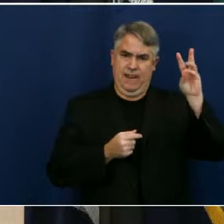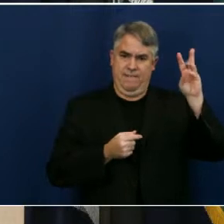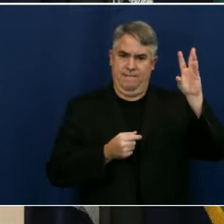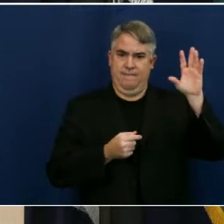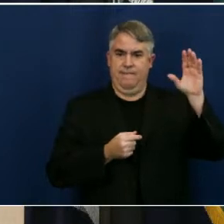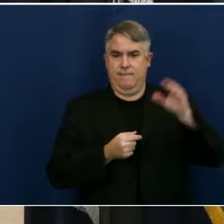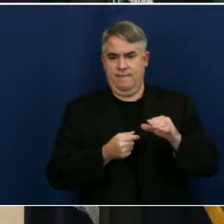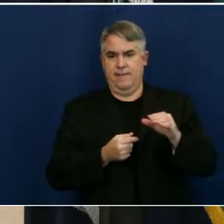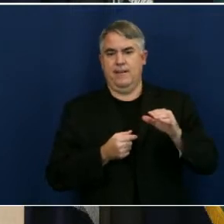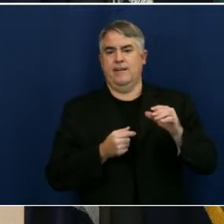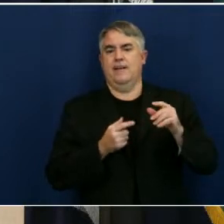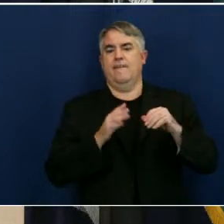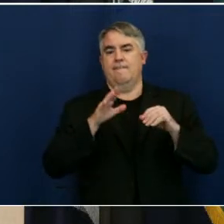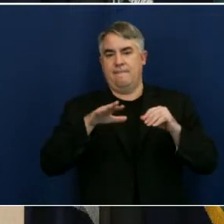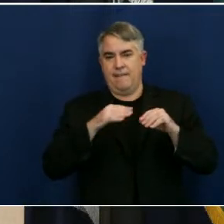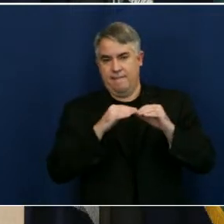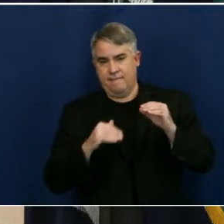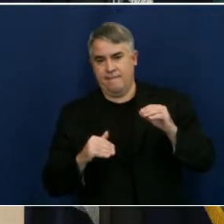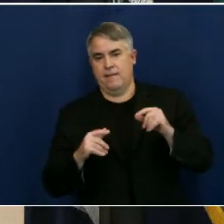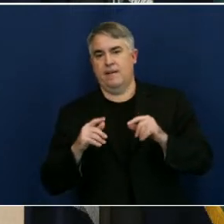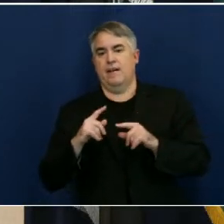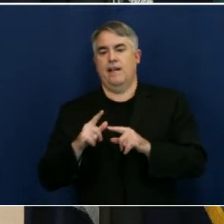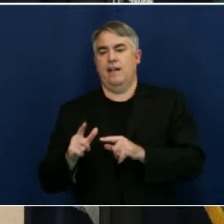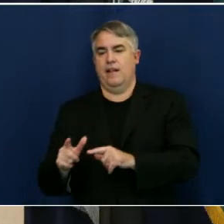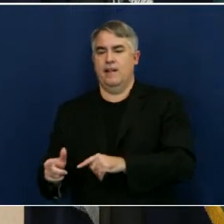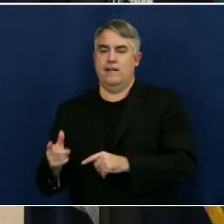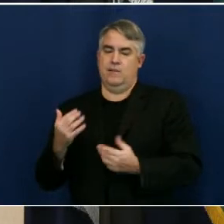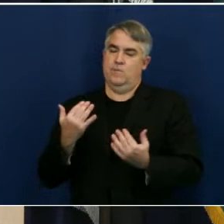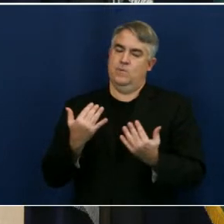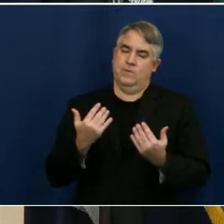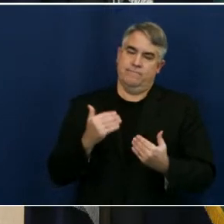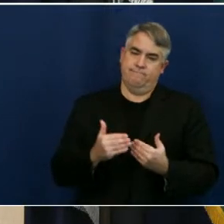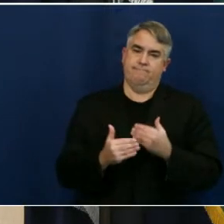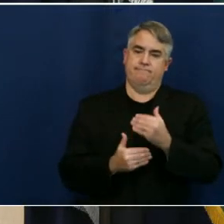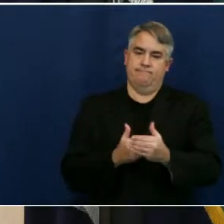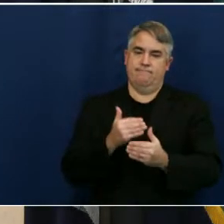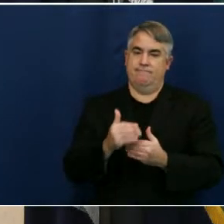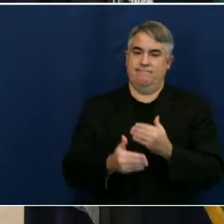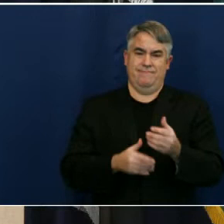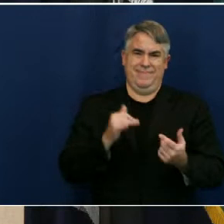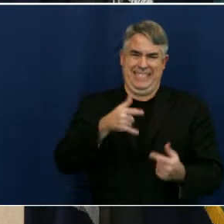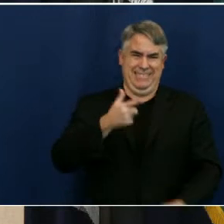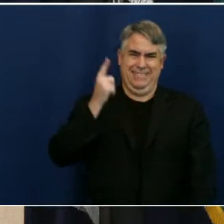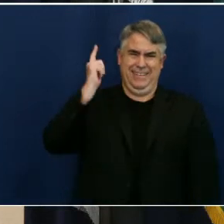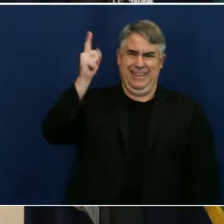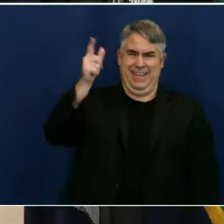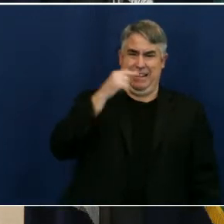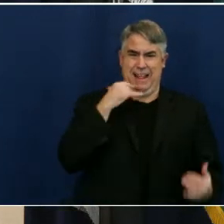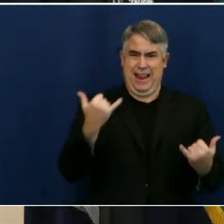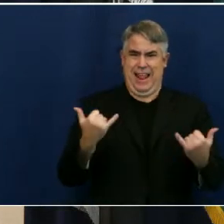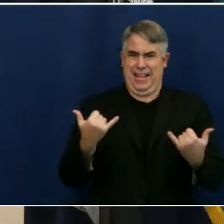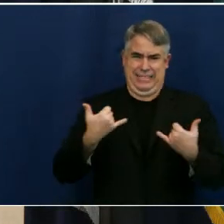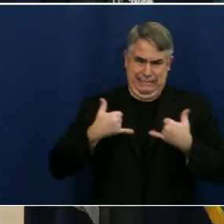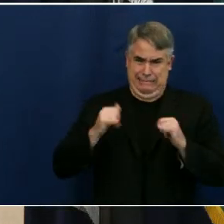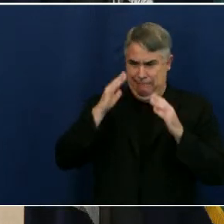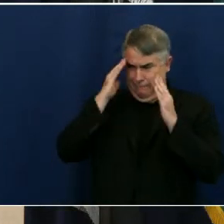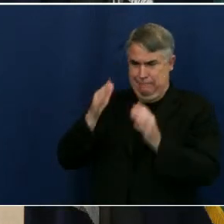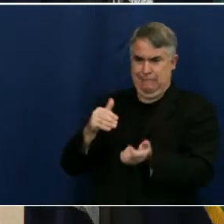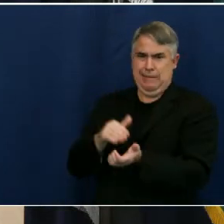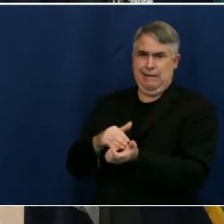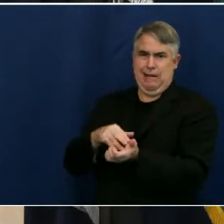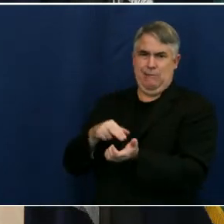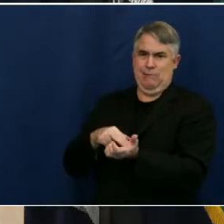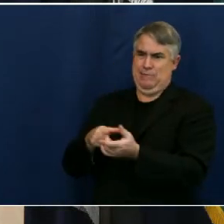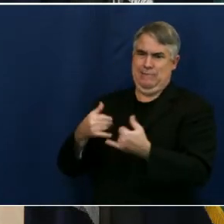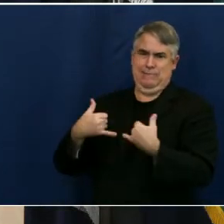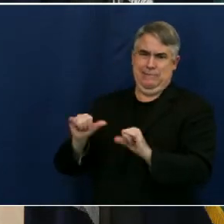under 45. And just to put it in context, we're a ways away from that happening. We're still doing healthcare workers now. We're still working our way